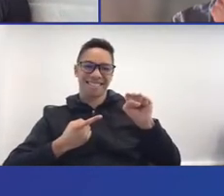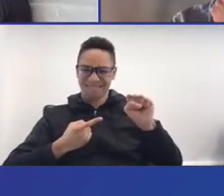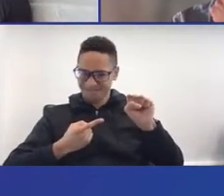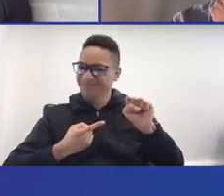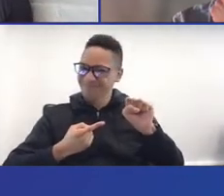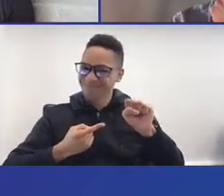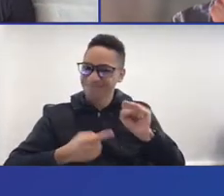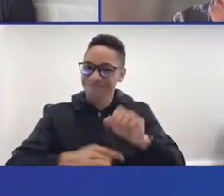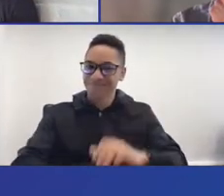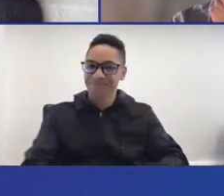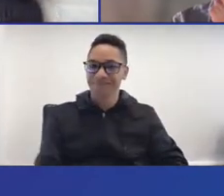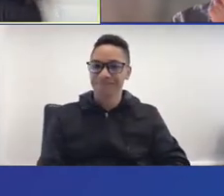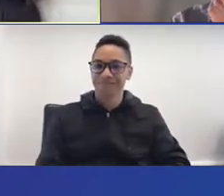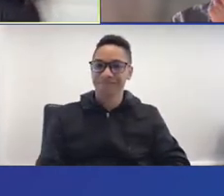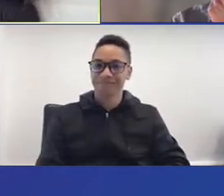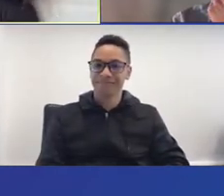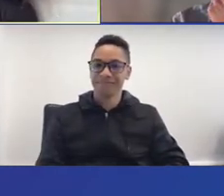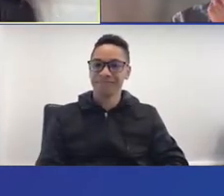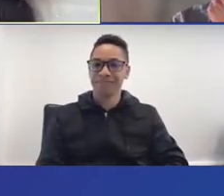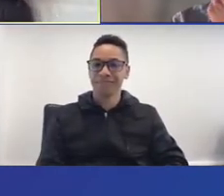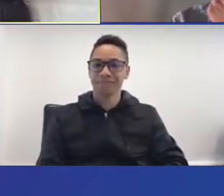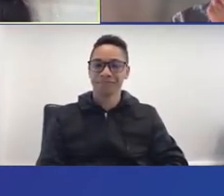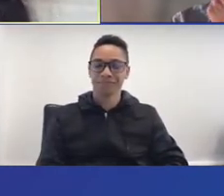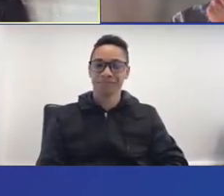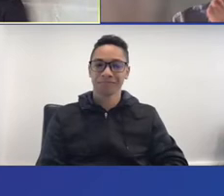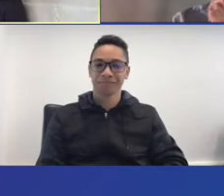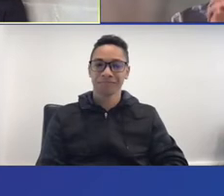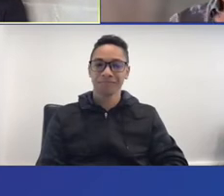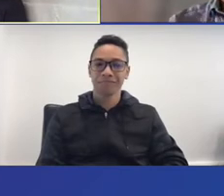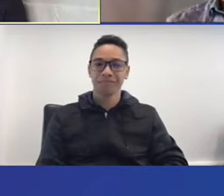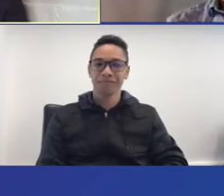I. Oh,